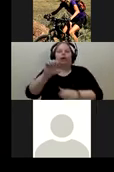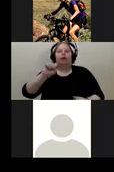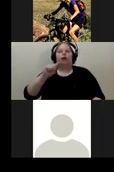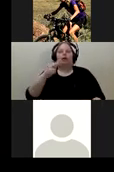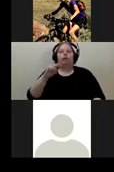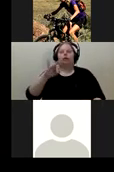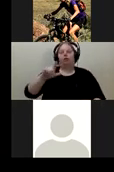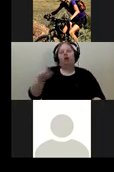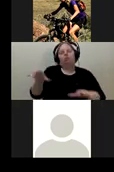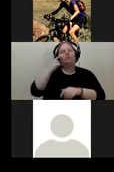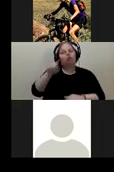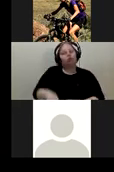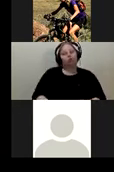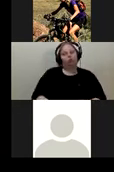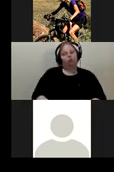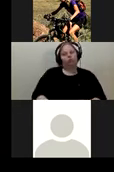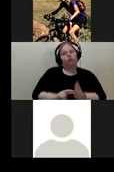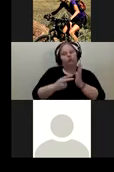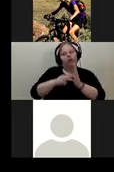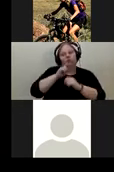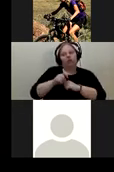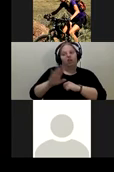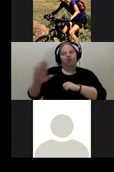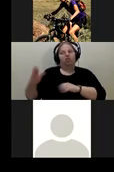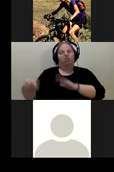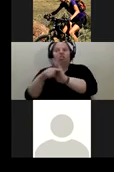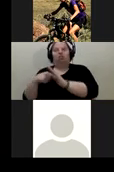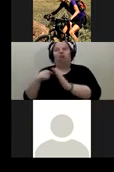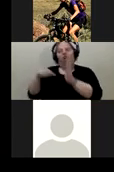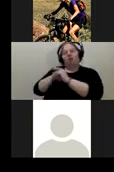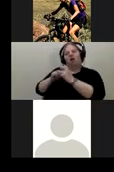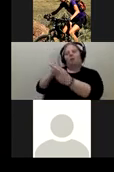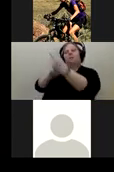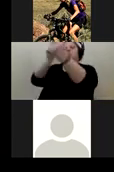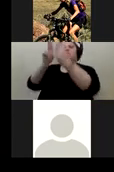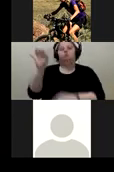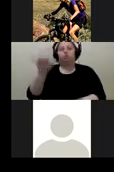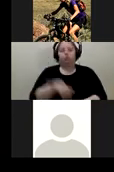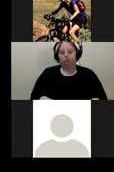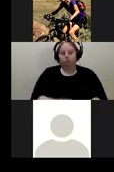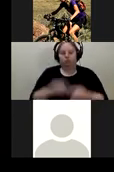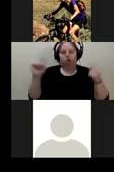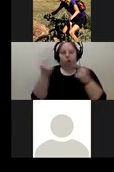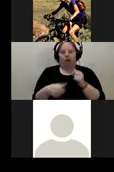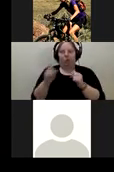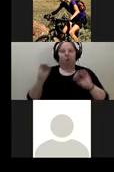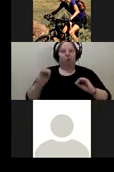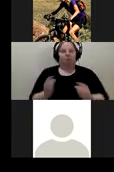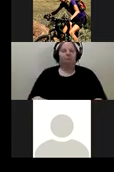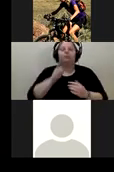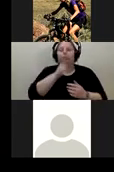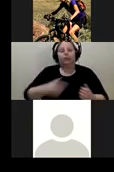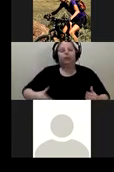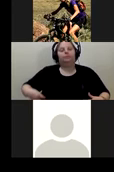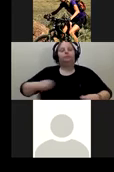you. I'm just fighting fire with fire. It doesn't hurt anyone. So let's try, I was just doing it for